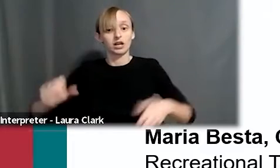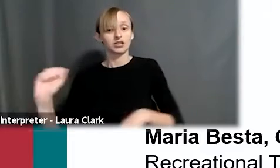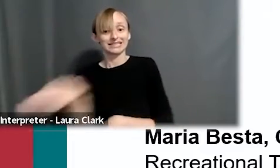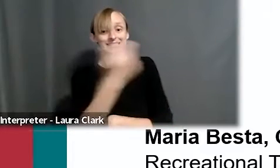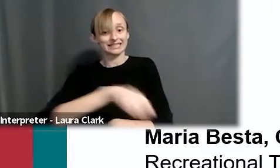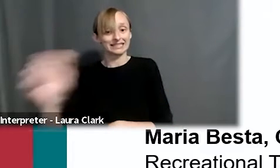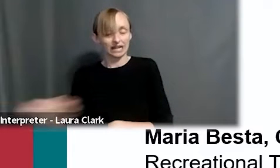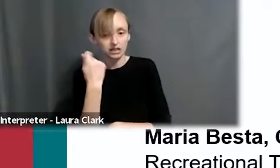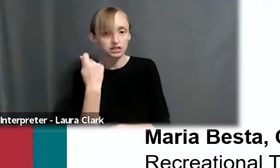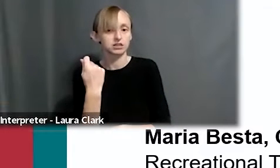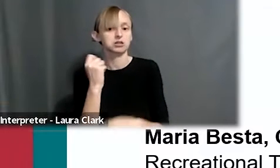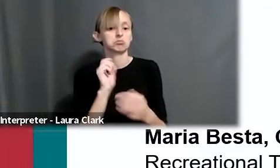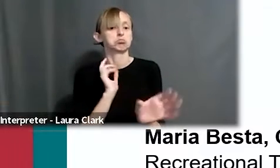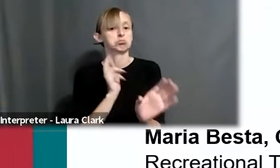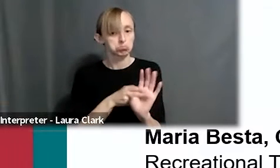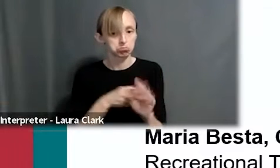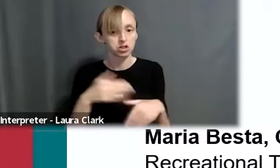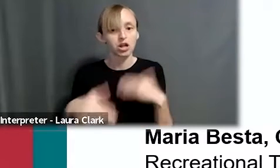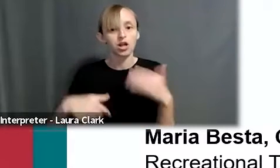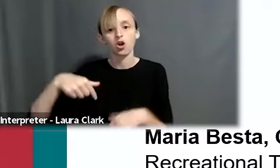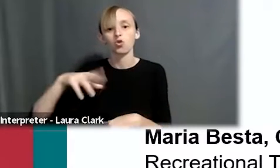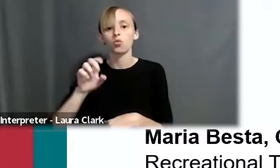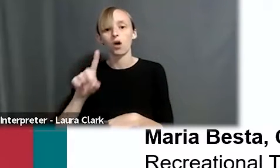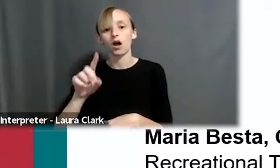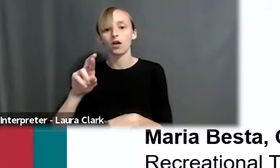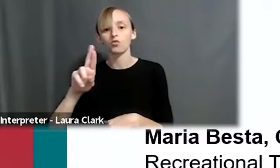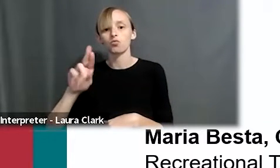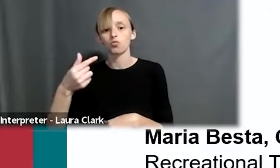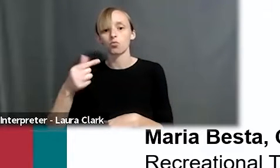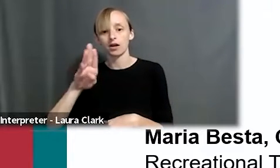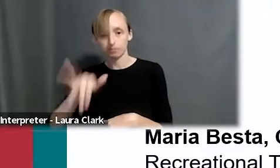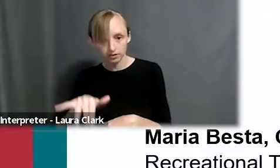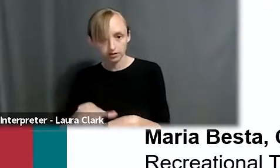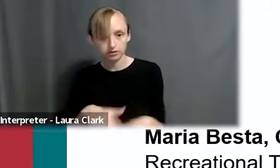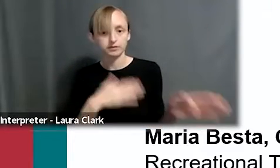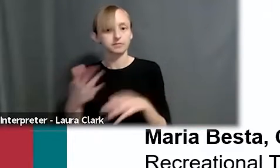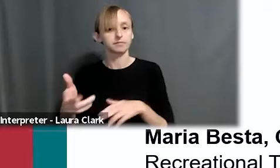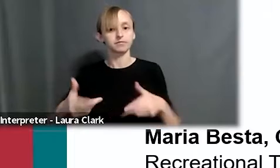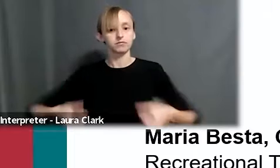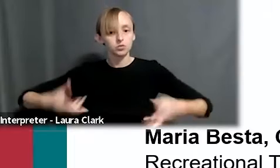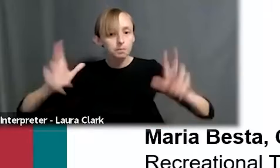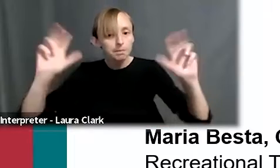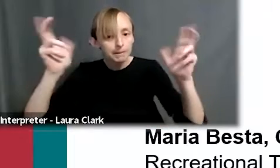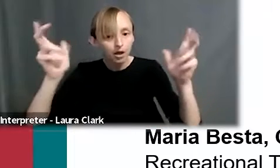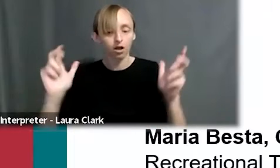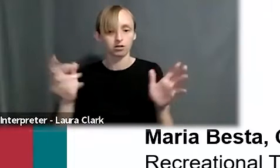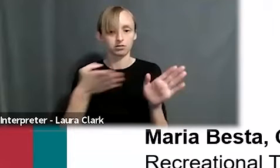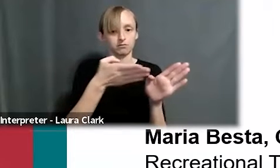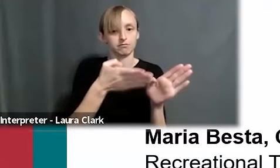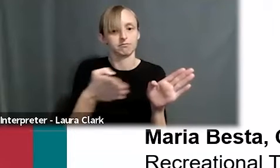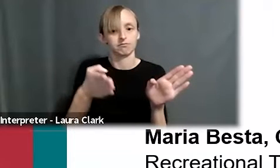opened the door to quad rugby, to basketball, and